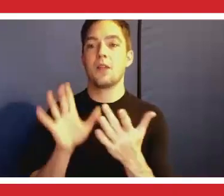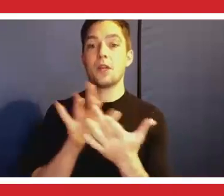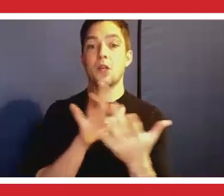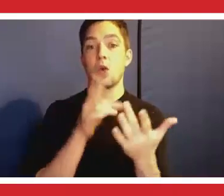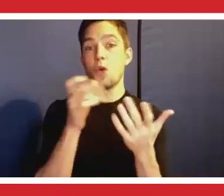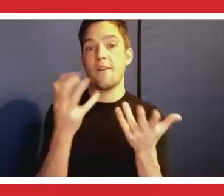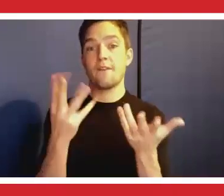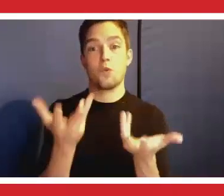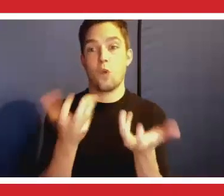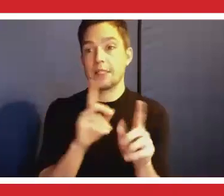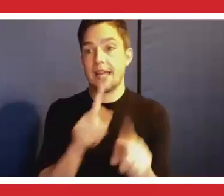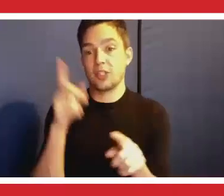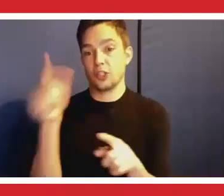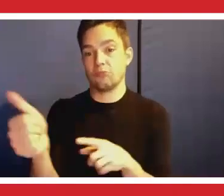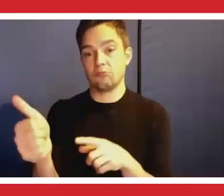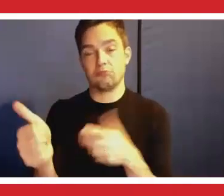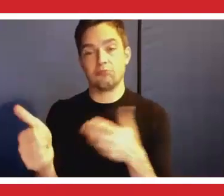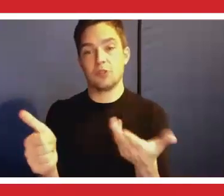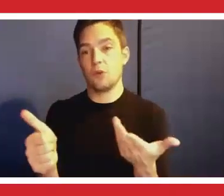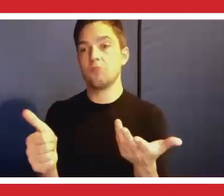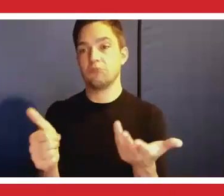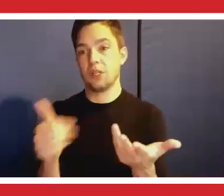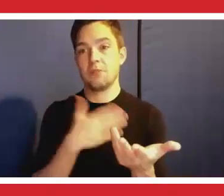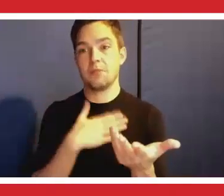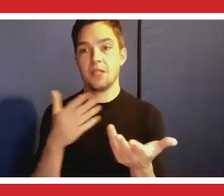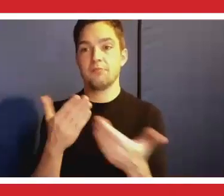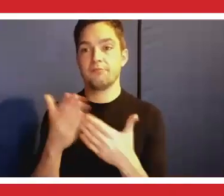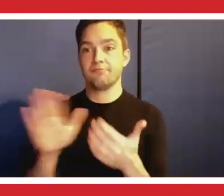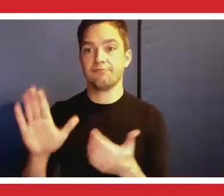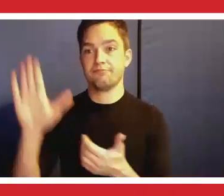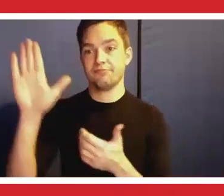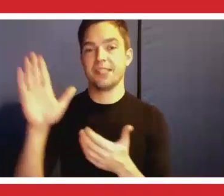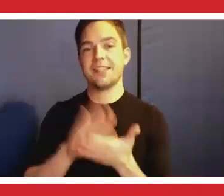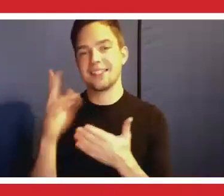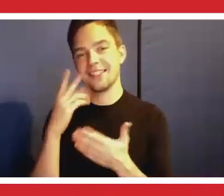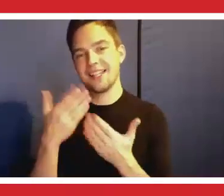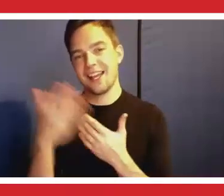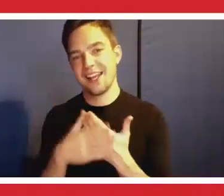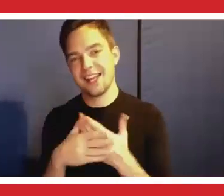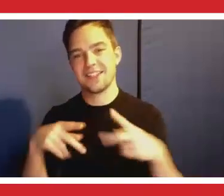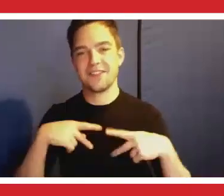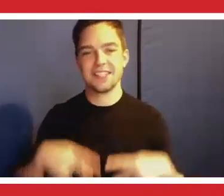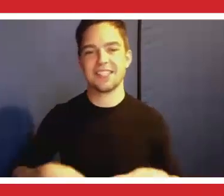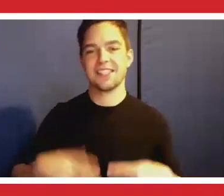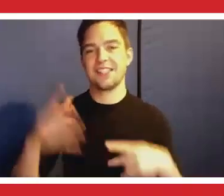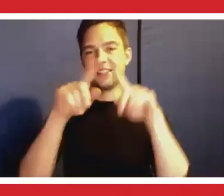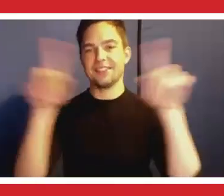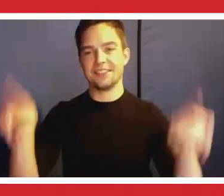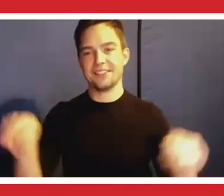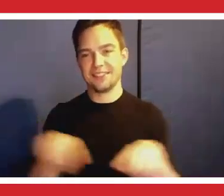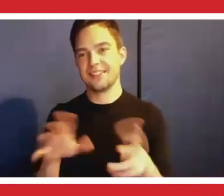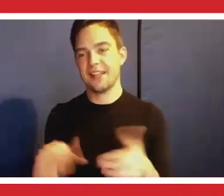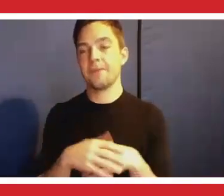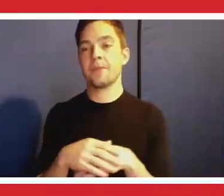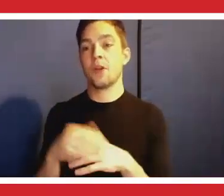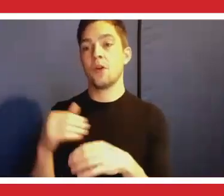like to answer this one first. So please do throw your hands up. It's good to see hands and physicality. We've had a question